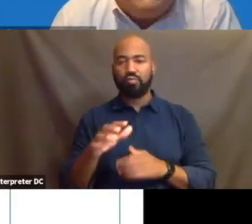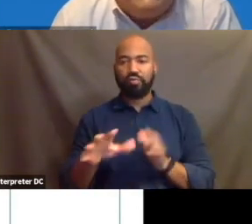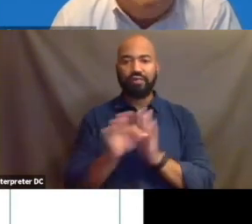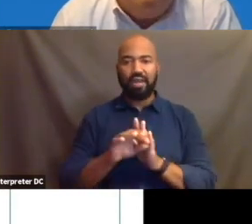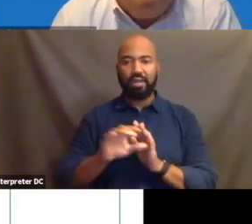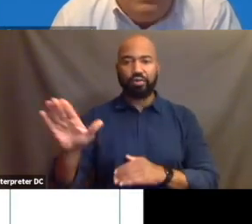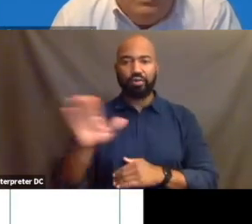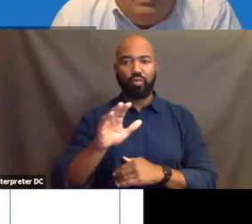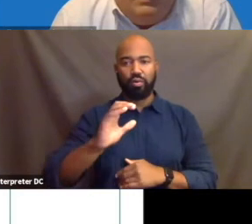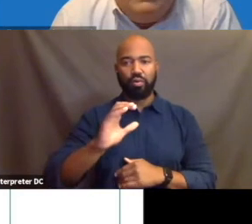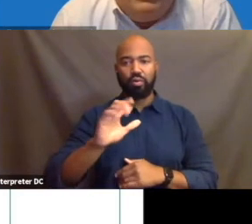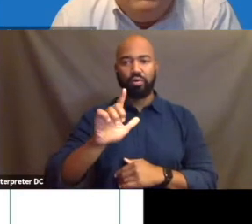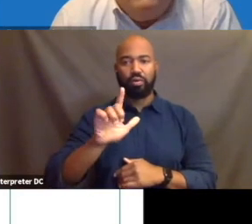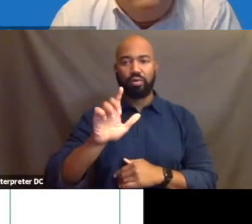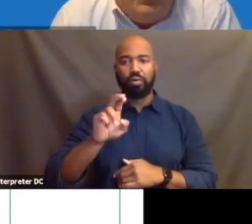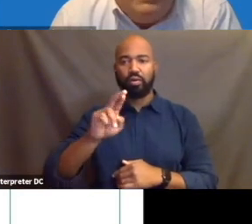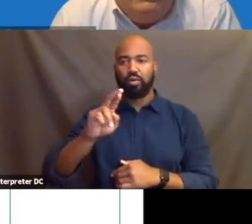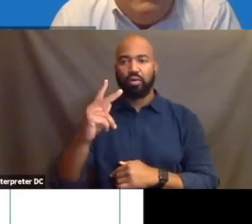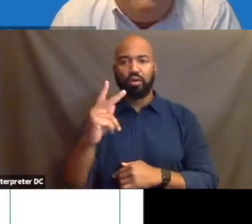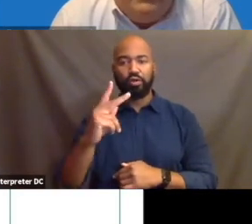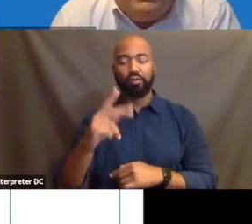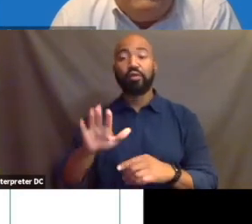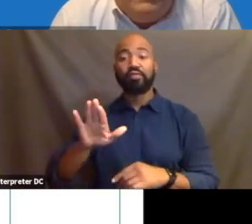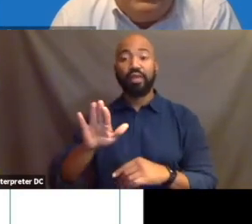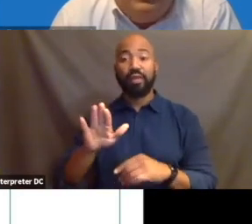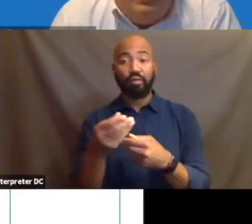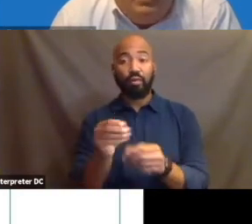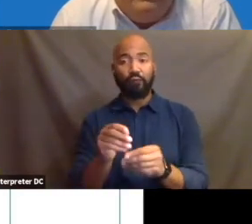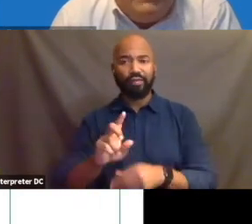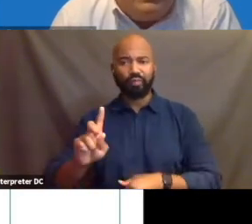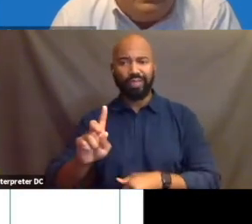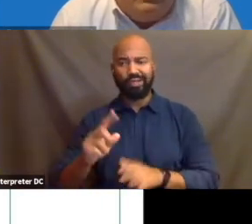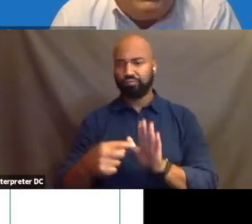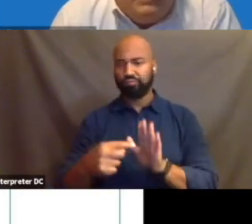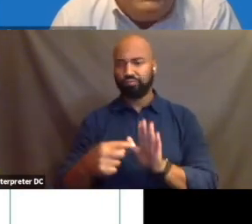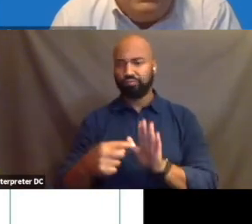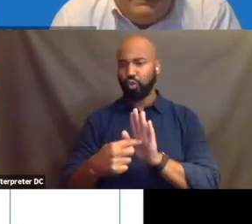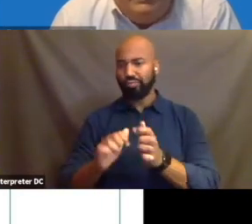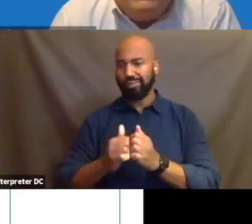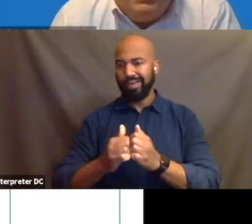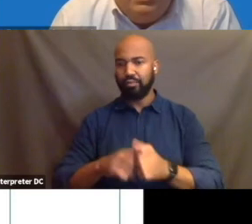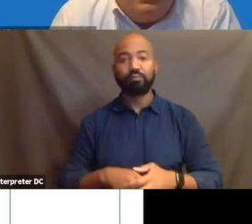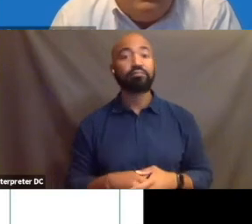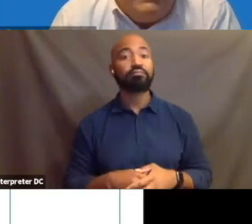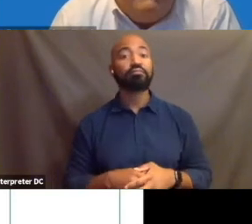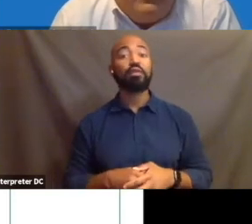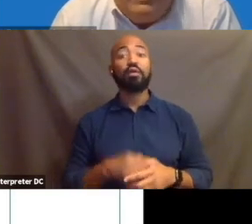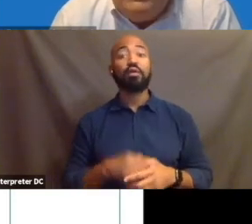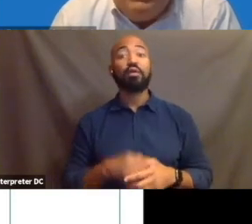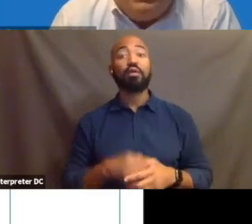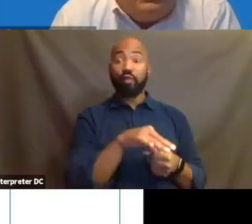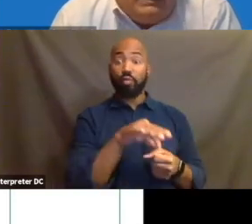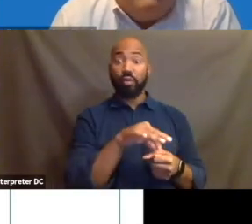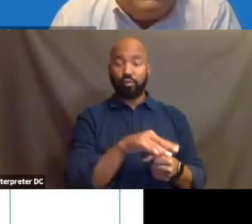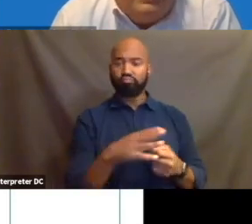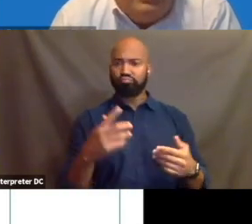office is. In terms of voting then, for those of us who are registered, Wisconsin has early voting, as